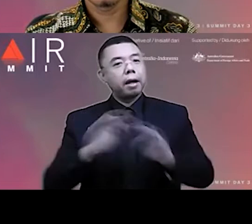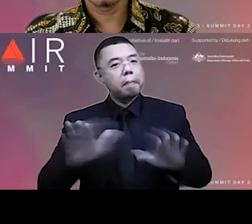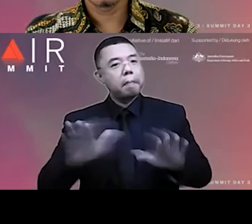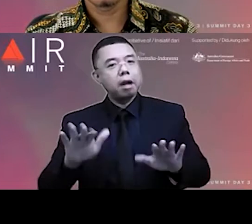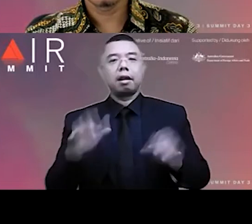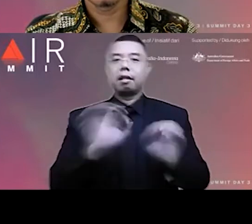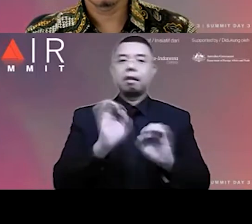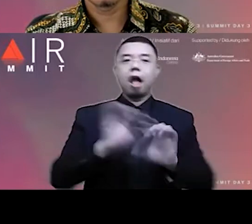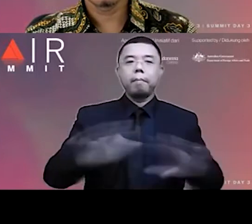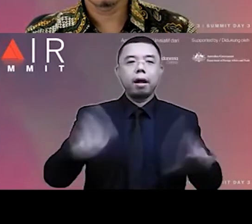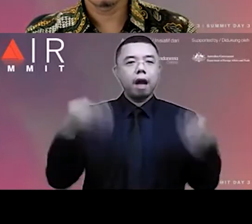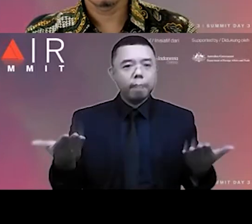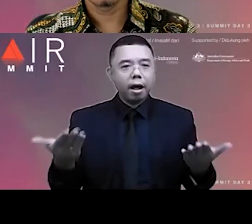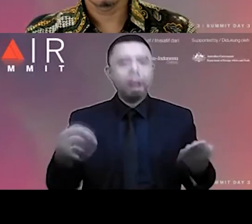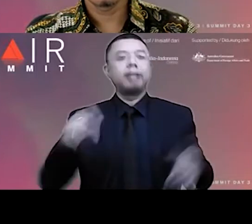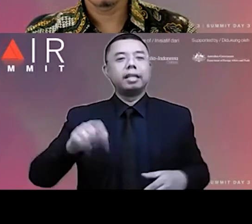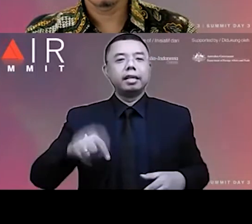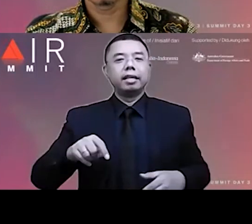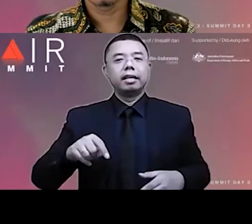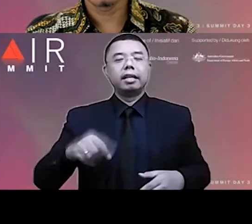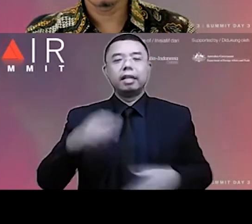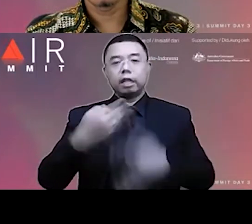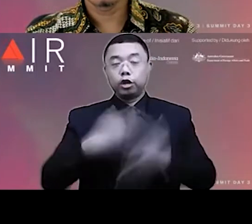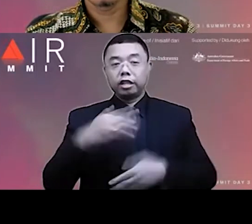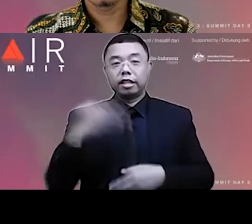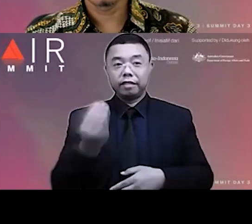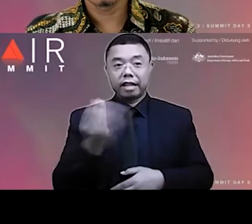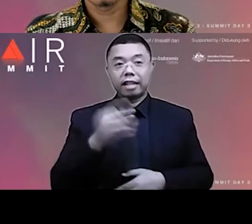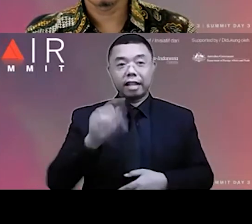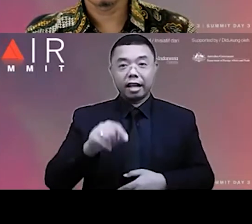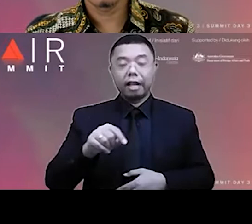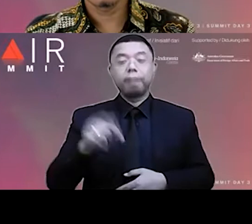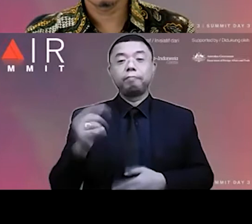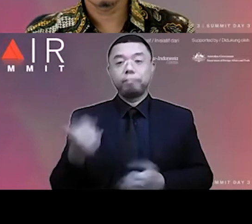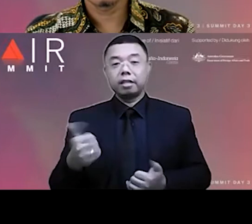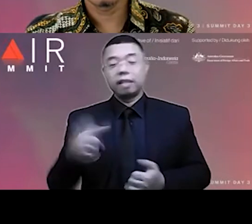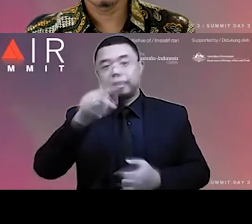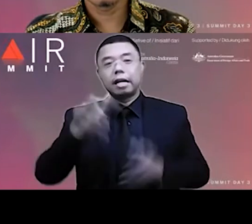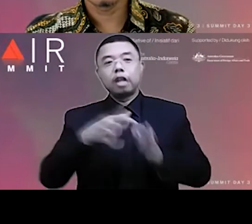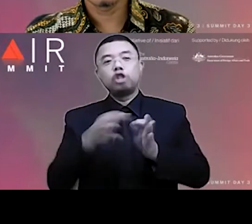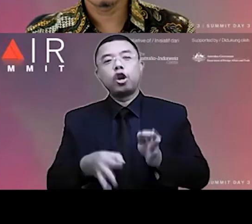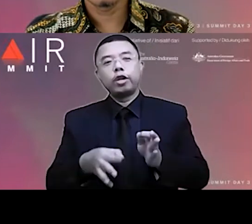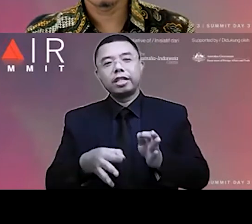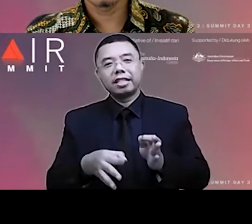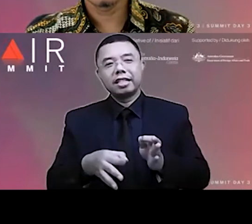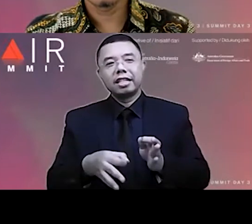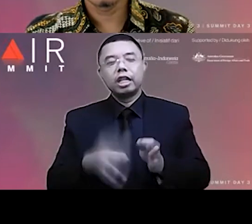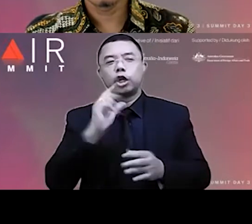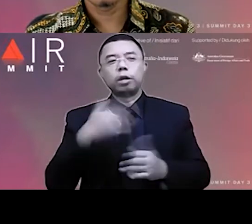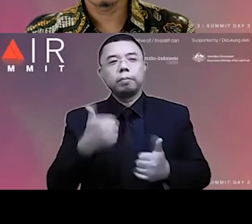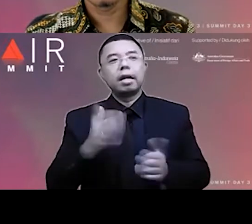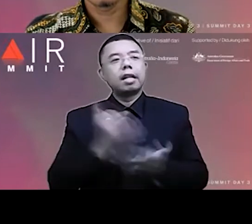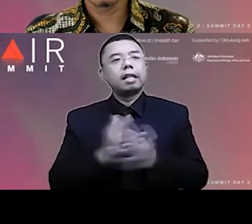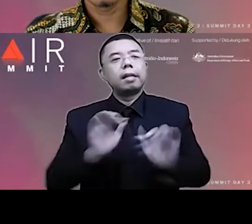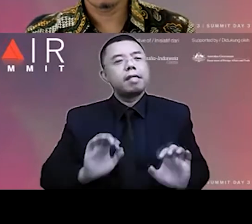in Indonesia is finding ways to have accreditation, to keep people going through this very tricky time.